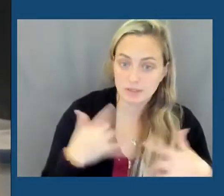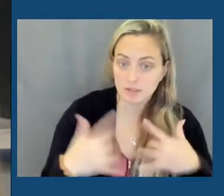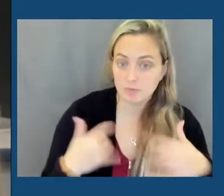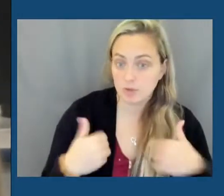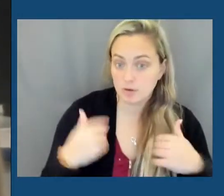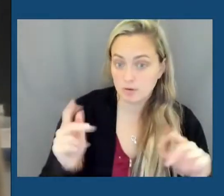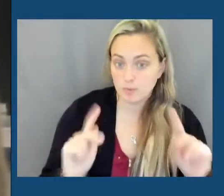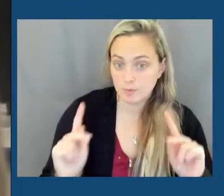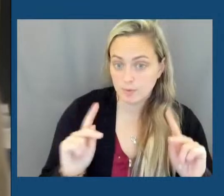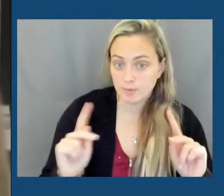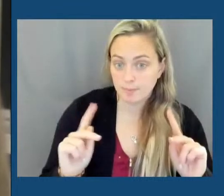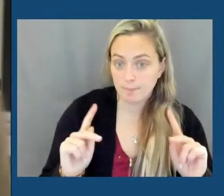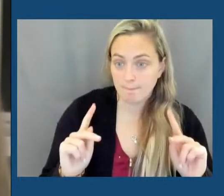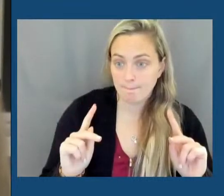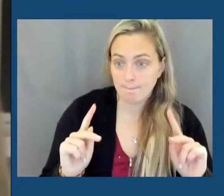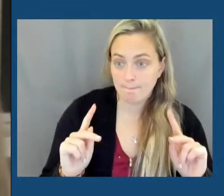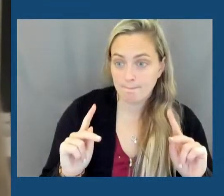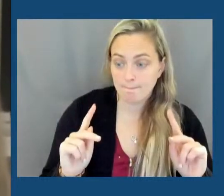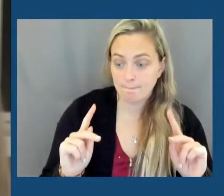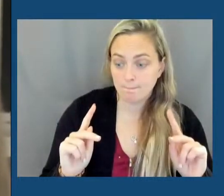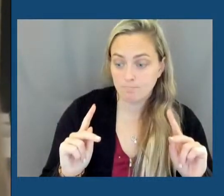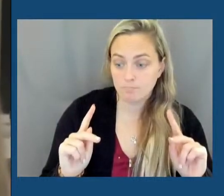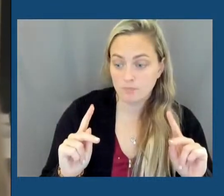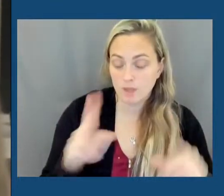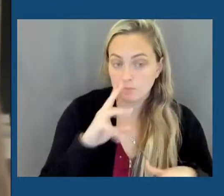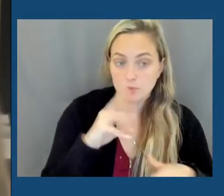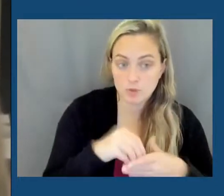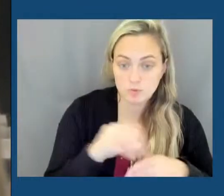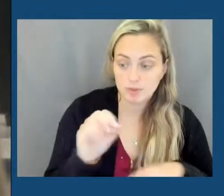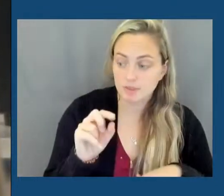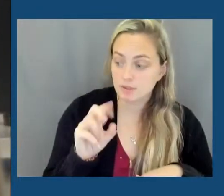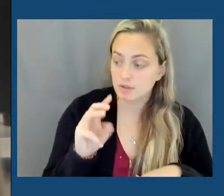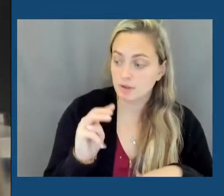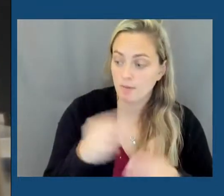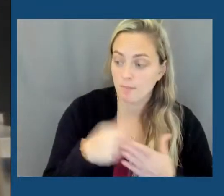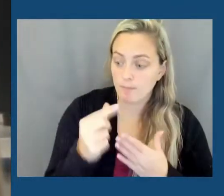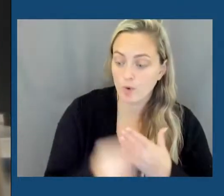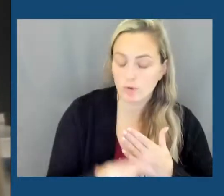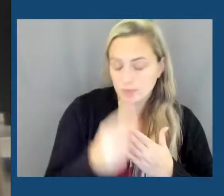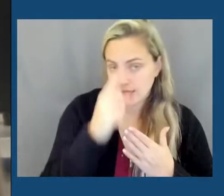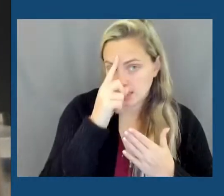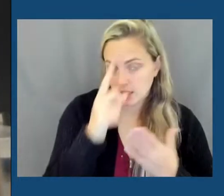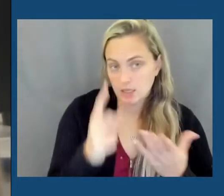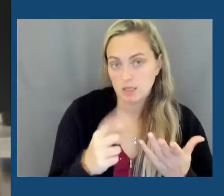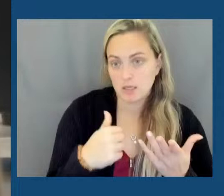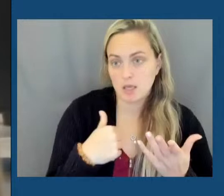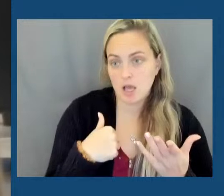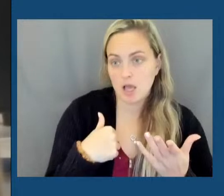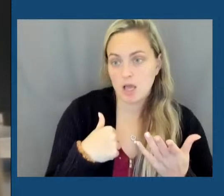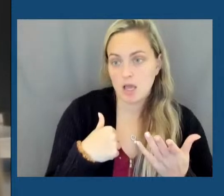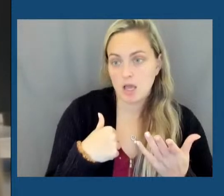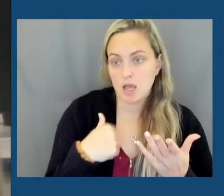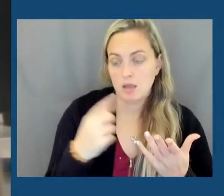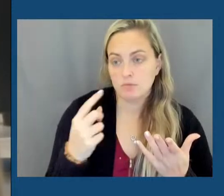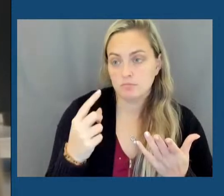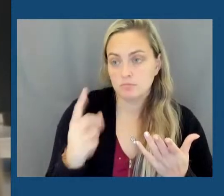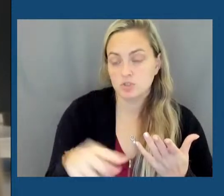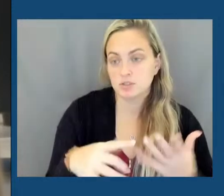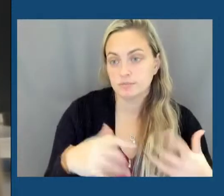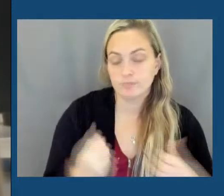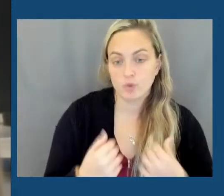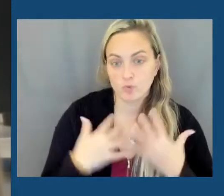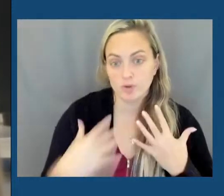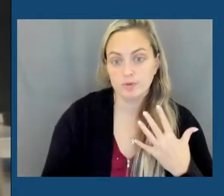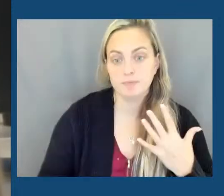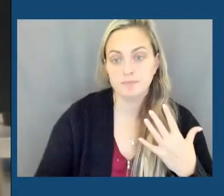people who participate in STEM programs, and I think that I'm just thrilled. And I